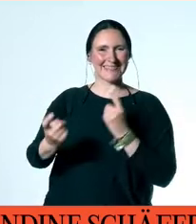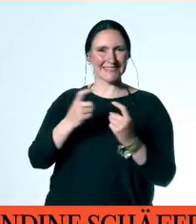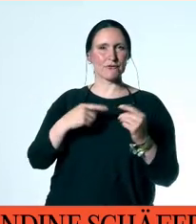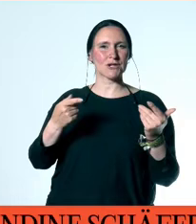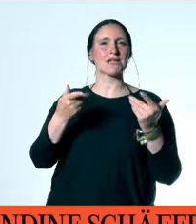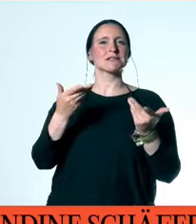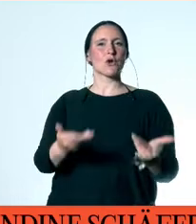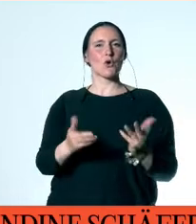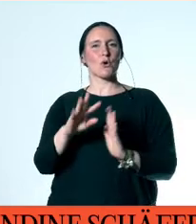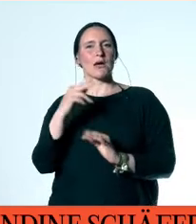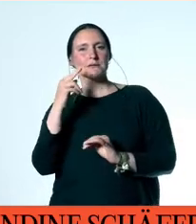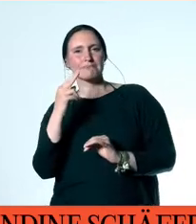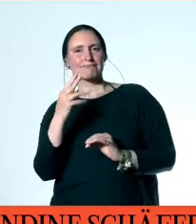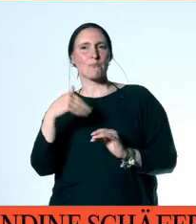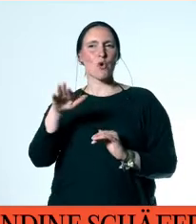Wir haben zum Beispiel